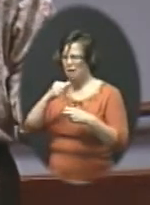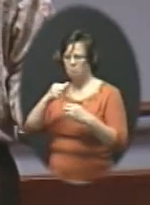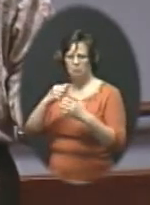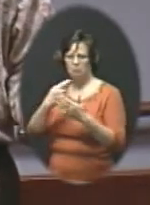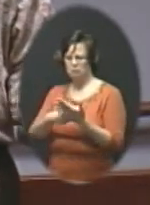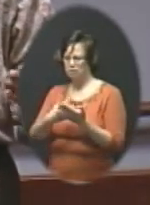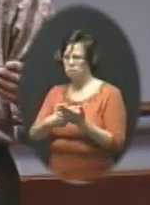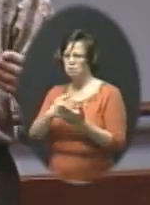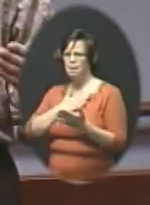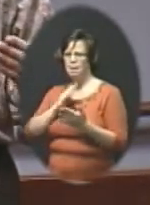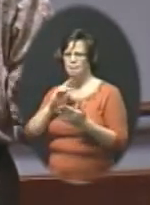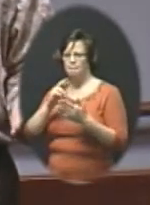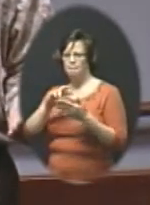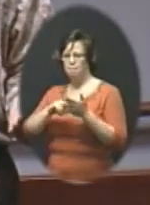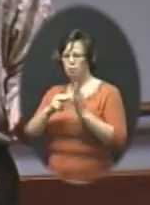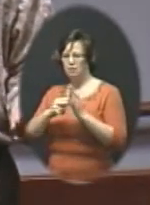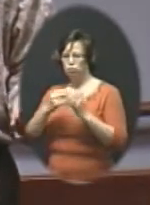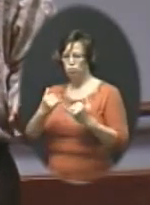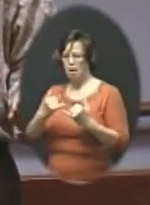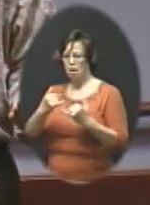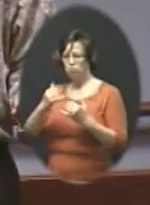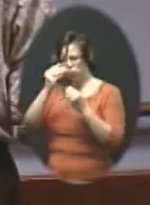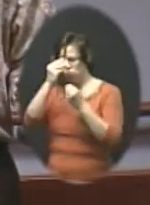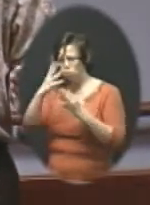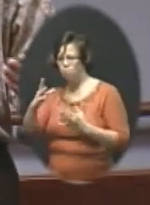my purpose today was to give the board an update.